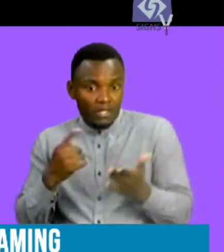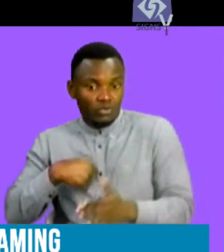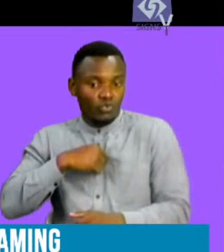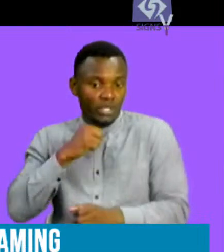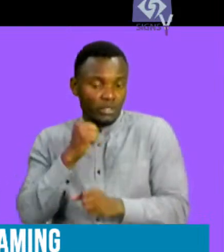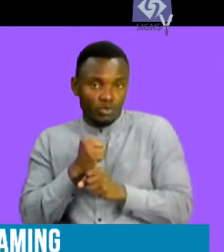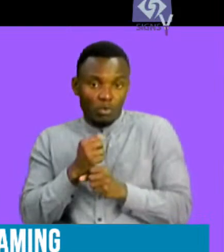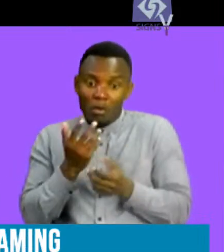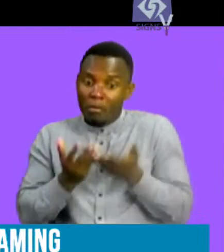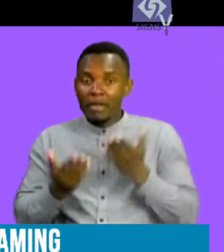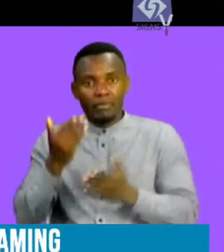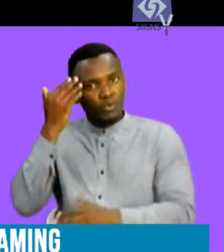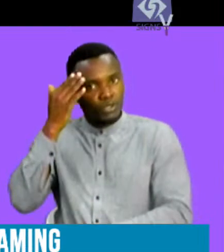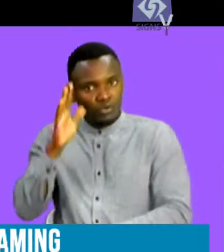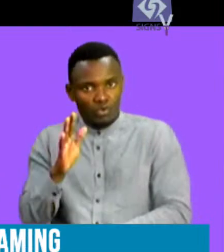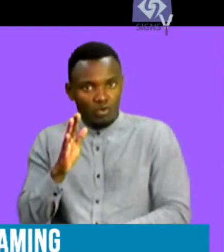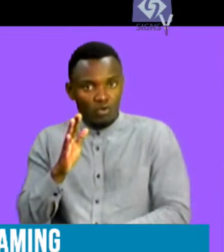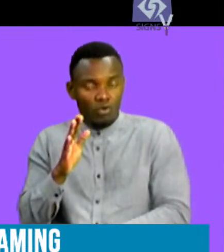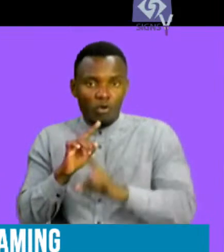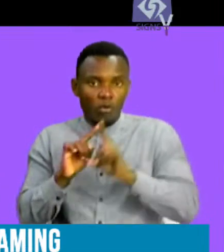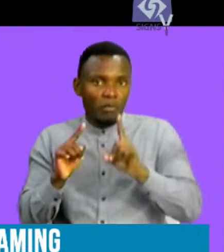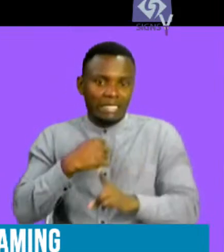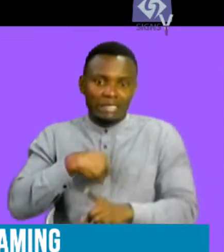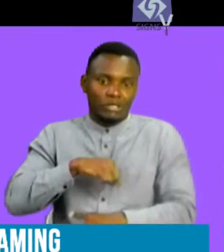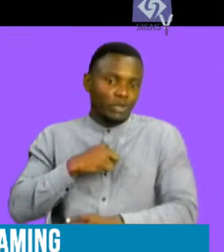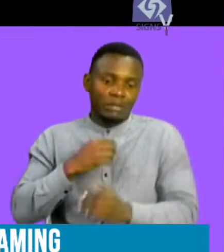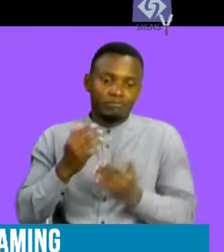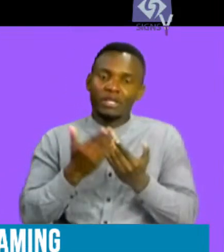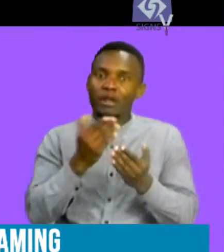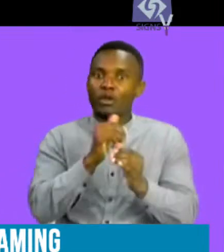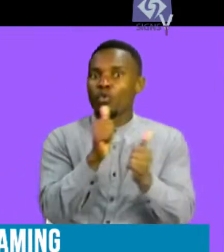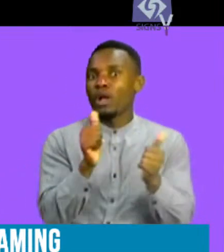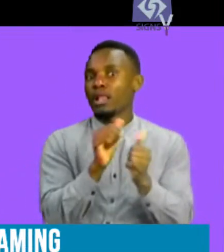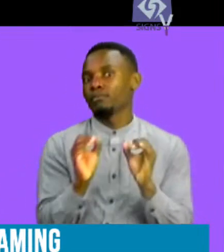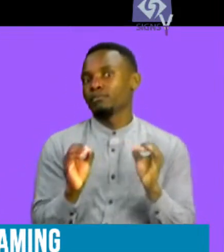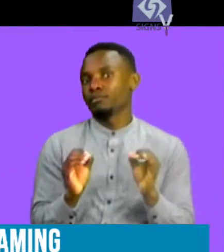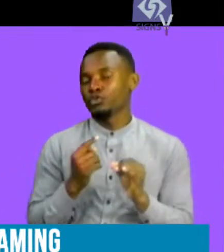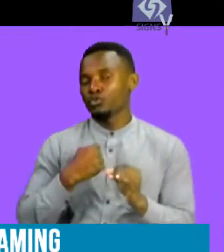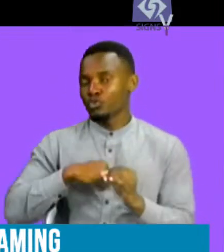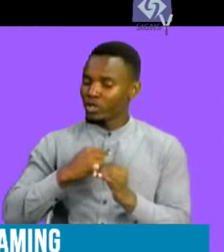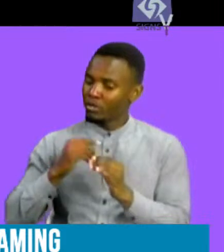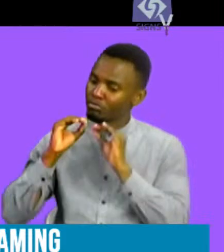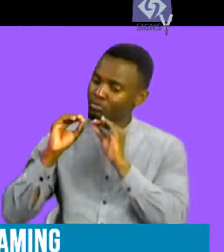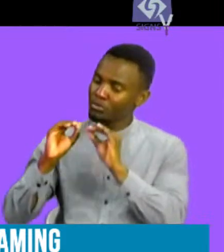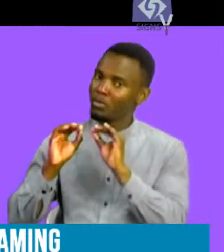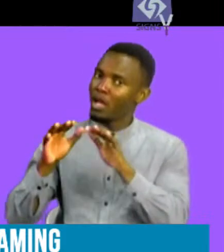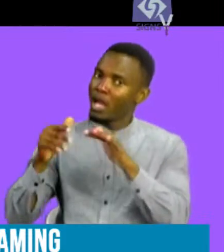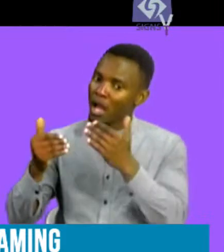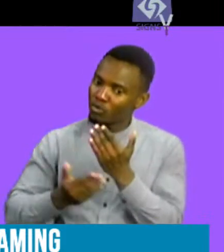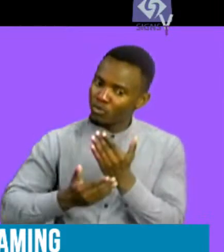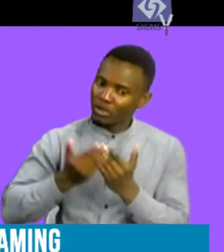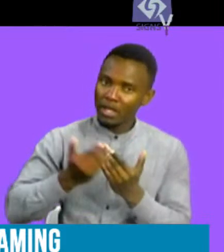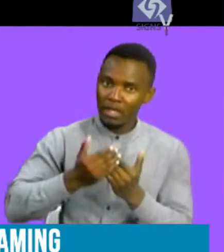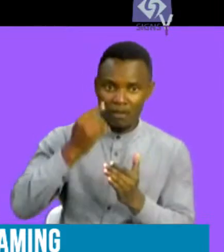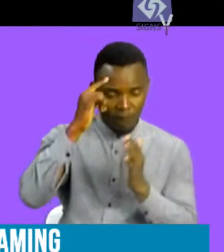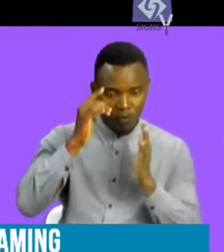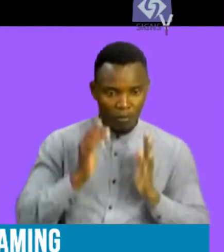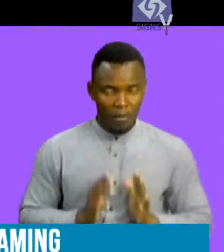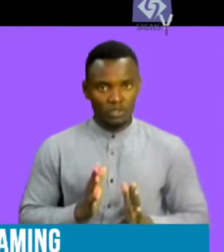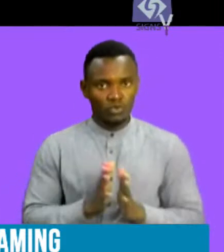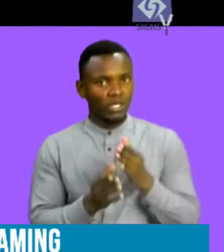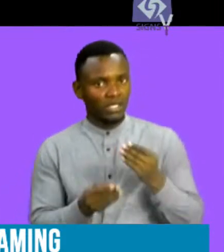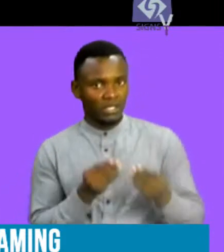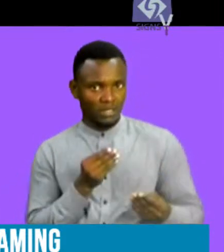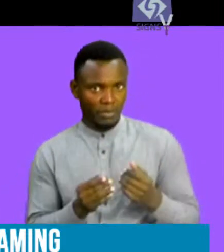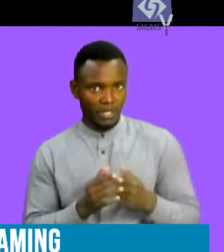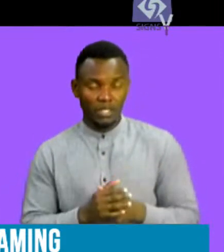that we are offending that person with disability. So we train them how to handle a person with disability. So we are not coming to